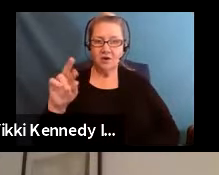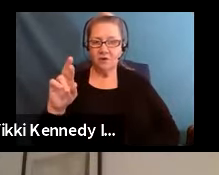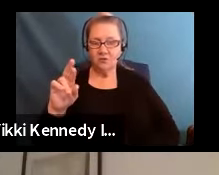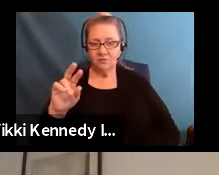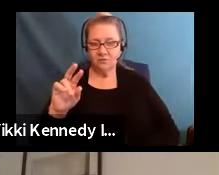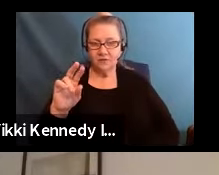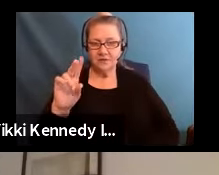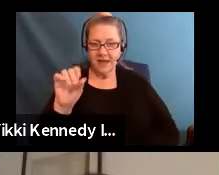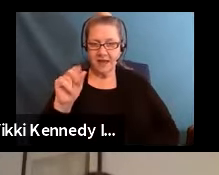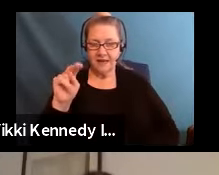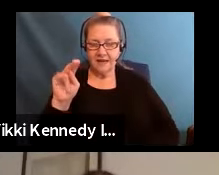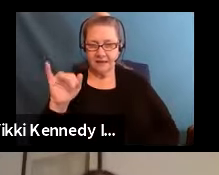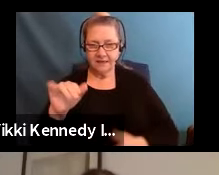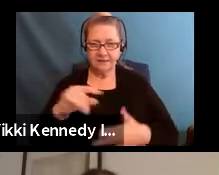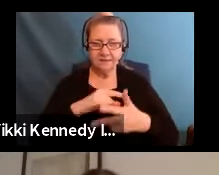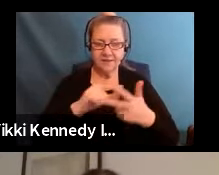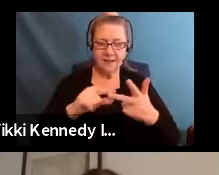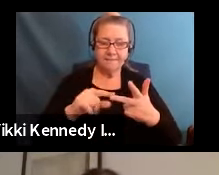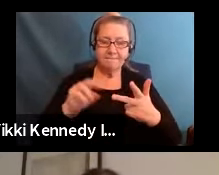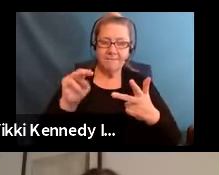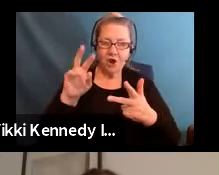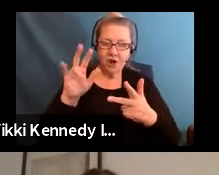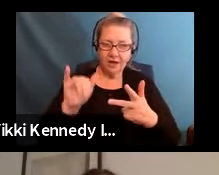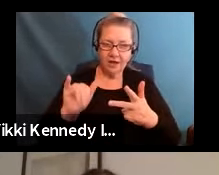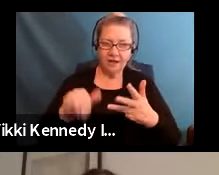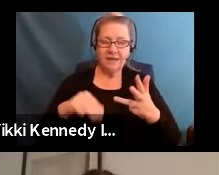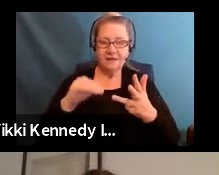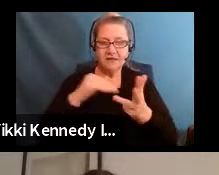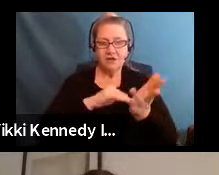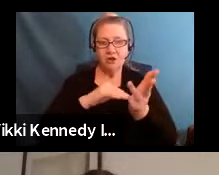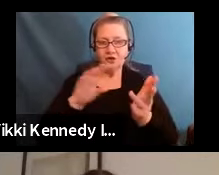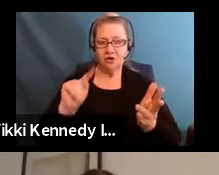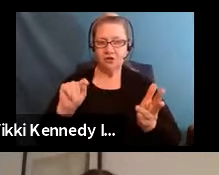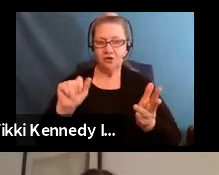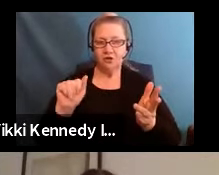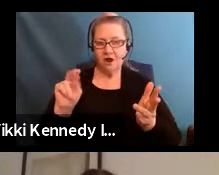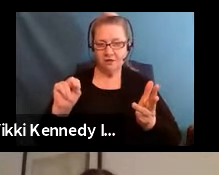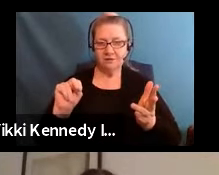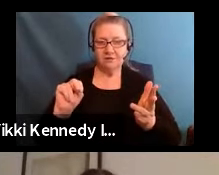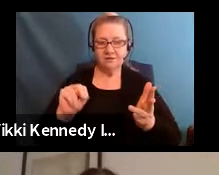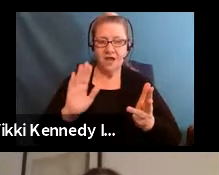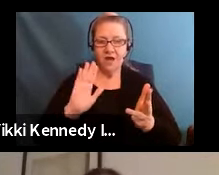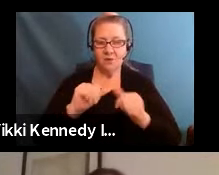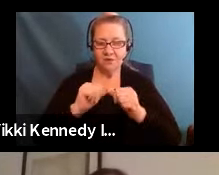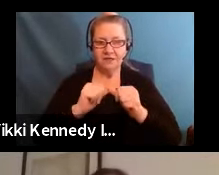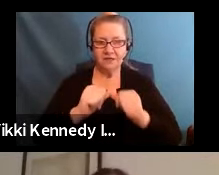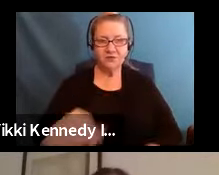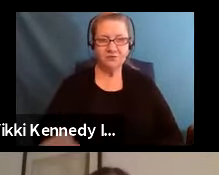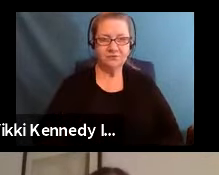then Mary McCune, and then Dr. Tong, and then we'll keep it up.